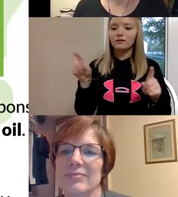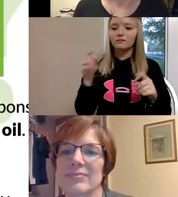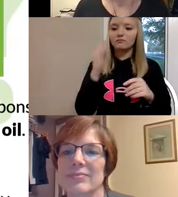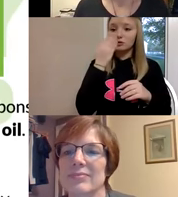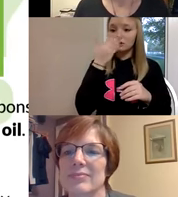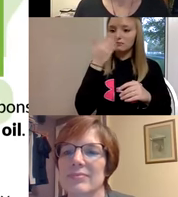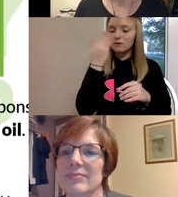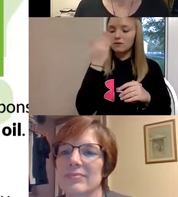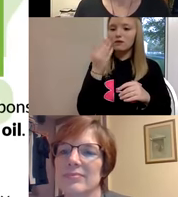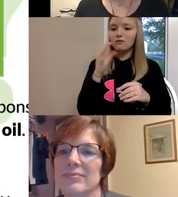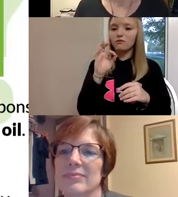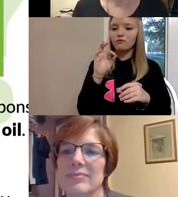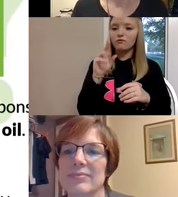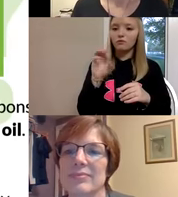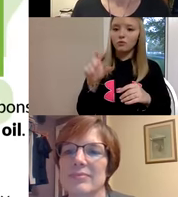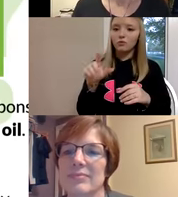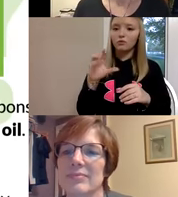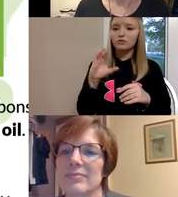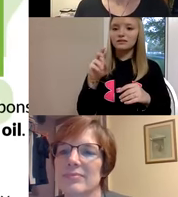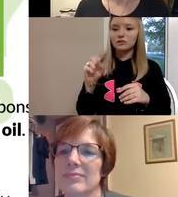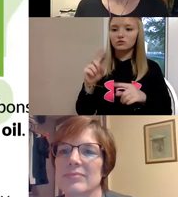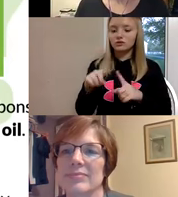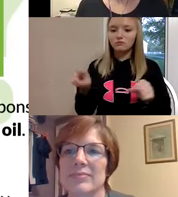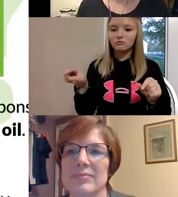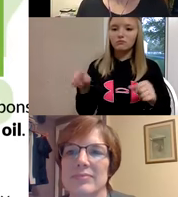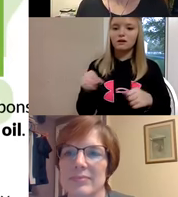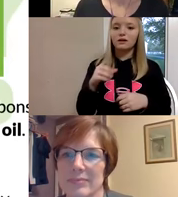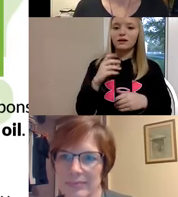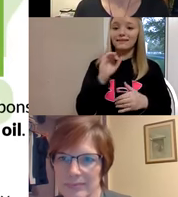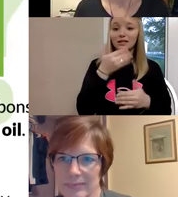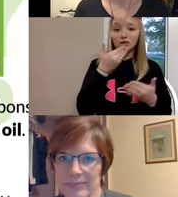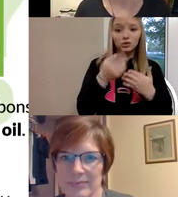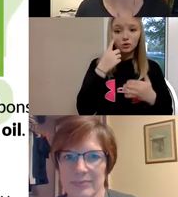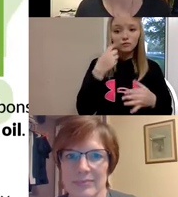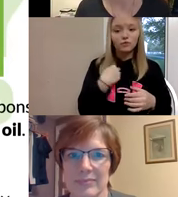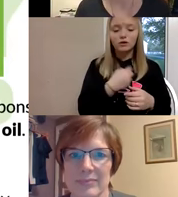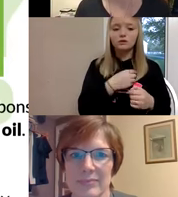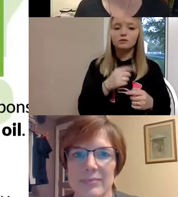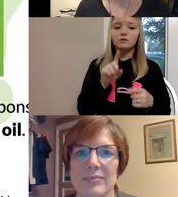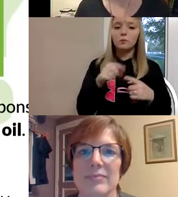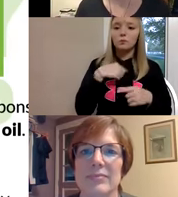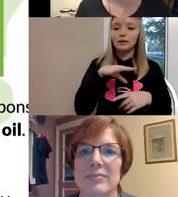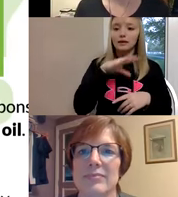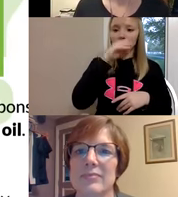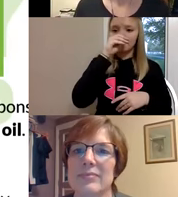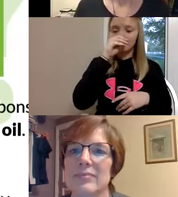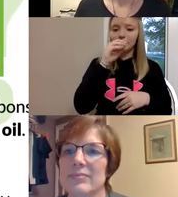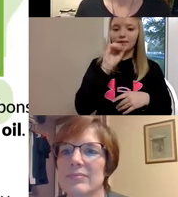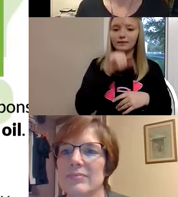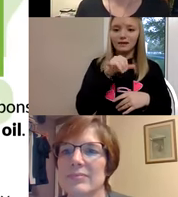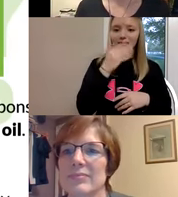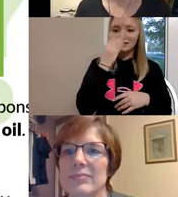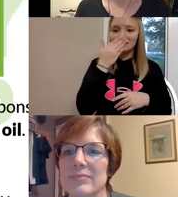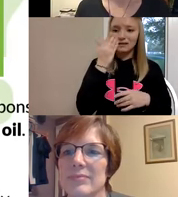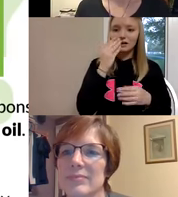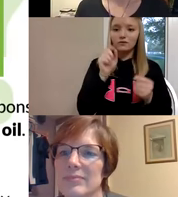out they're also good for us. So when we inhale the scent of certain plant terpenes, they can